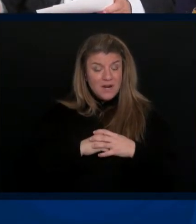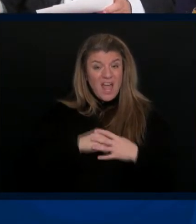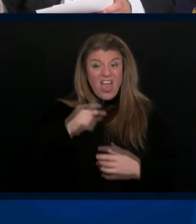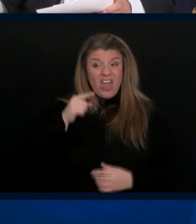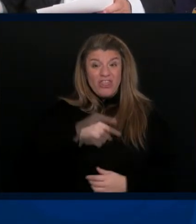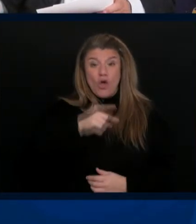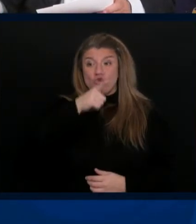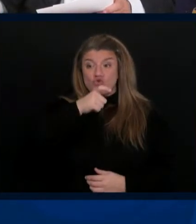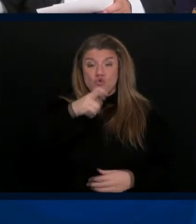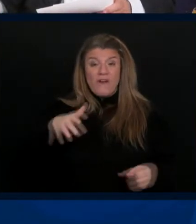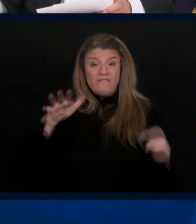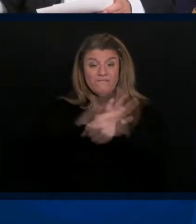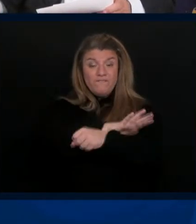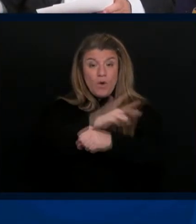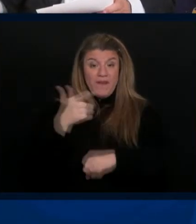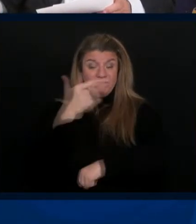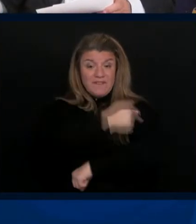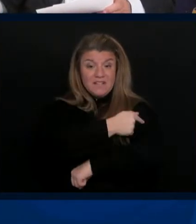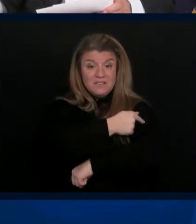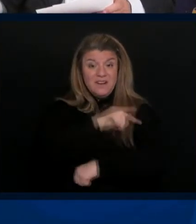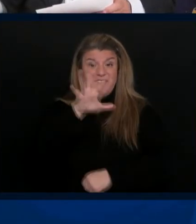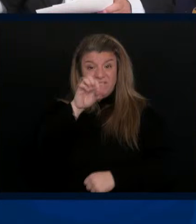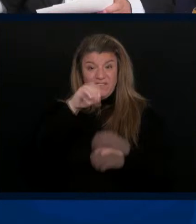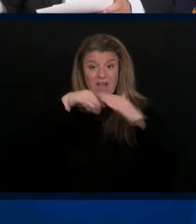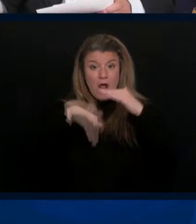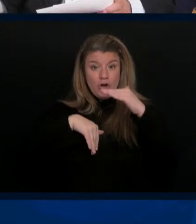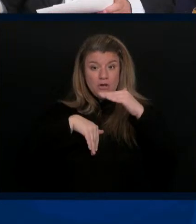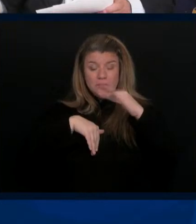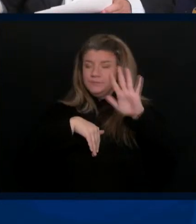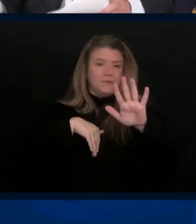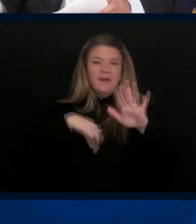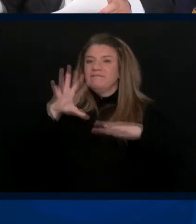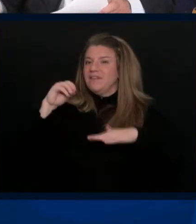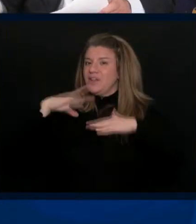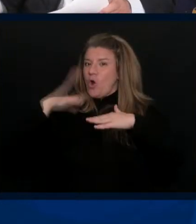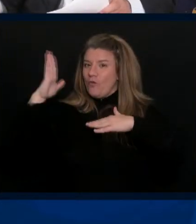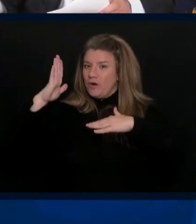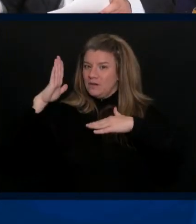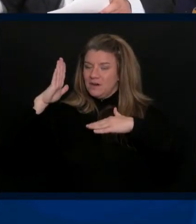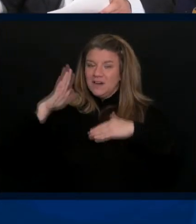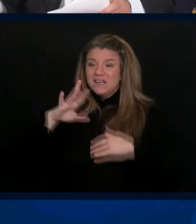Those that are fully vaccinated, 50 and older, are